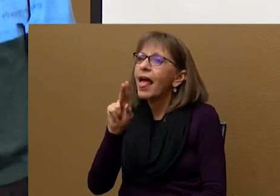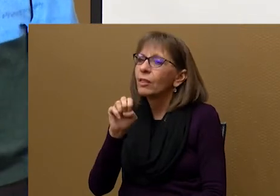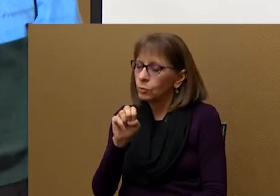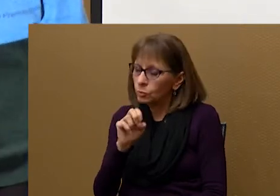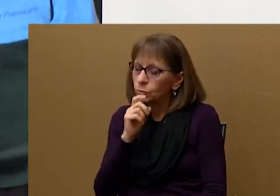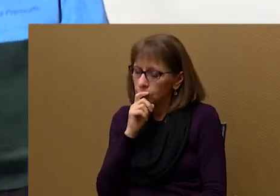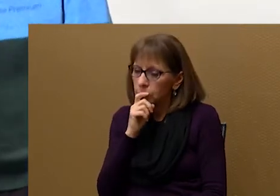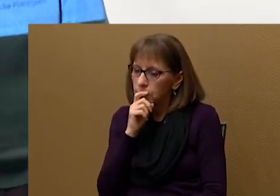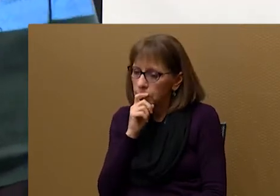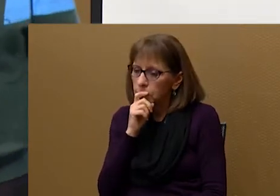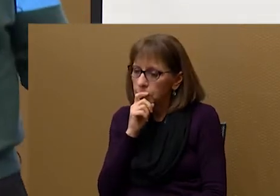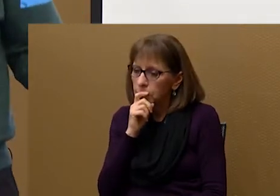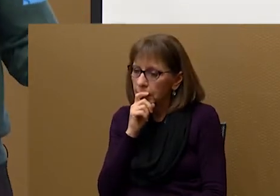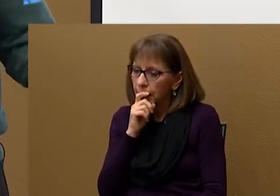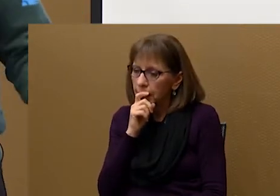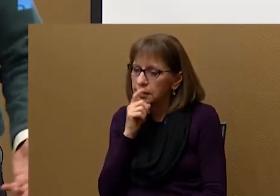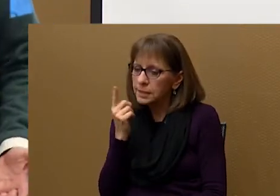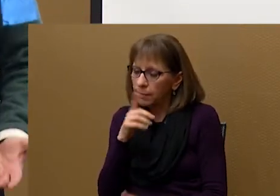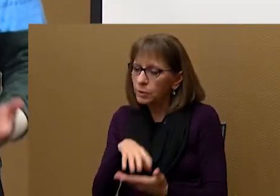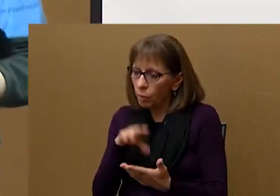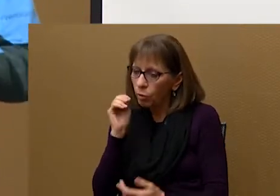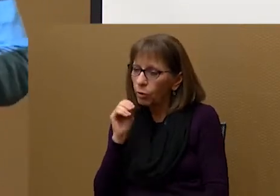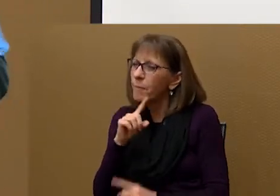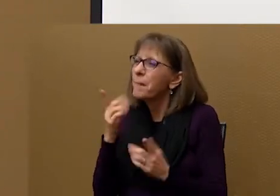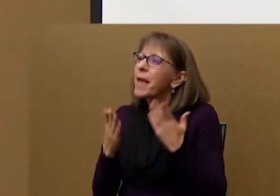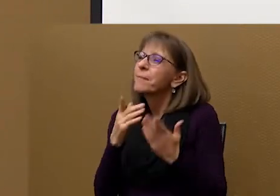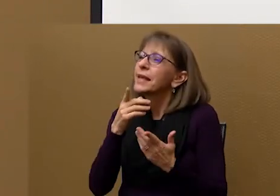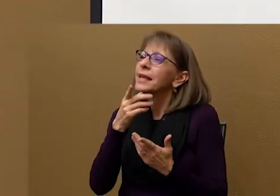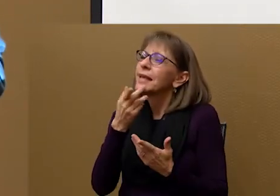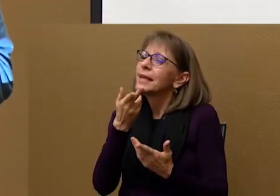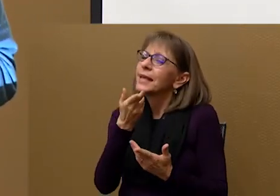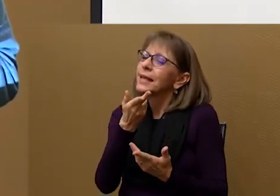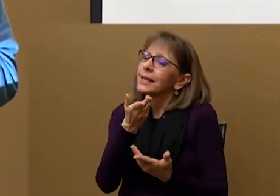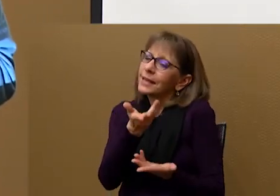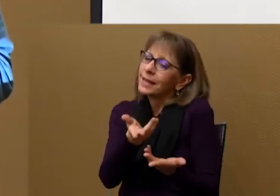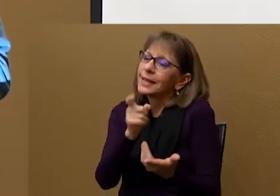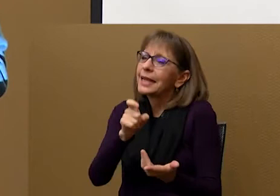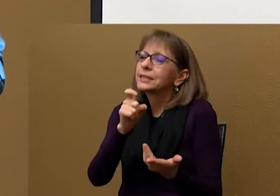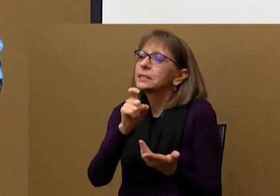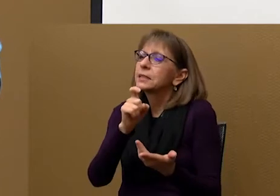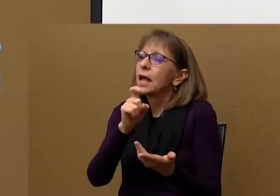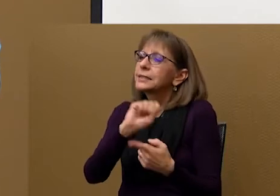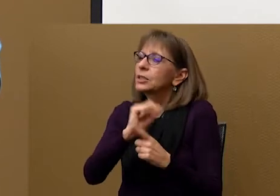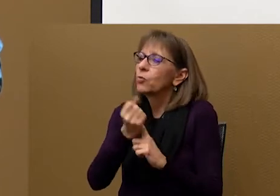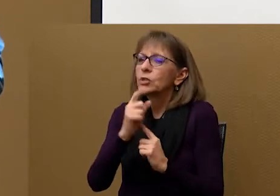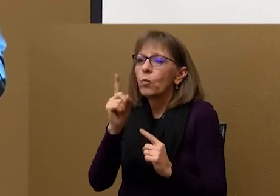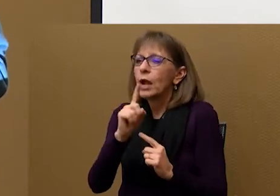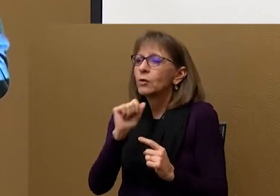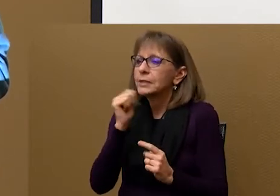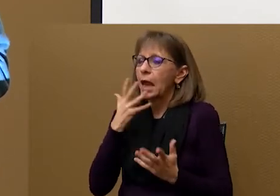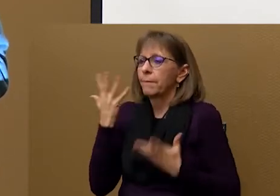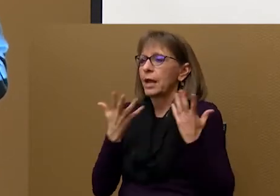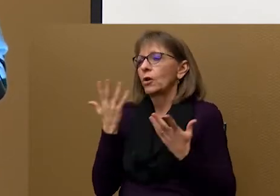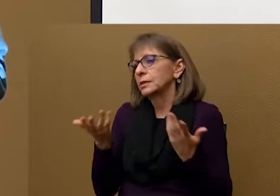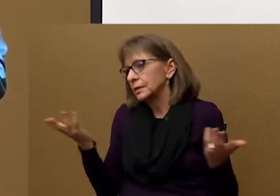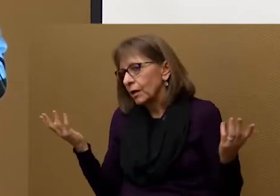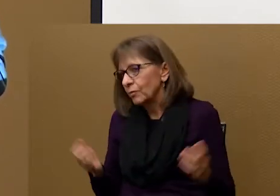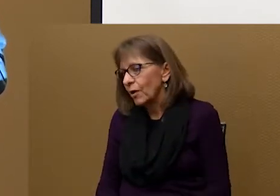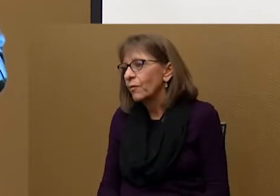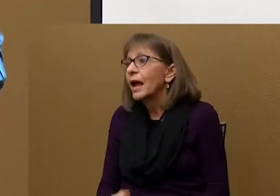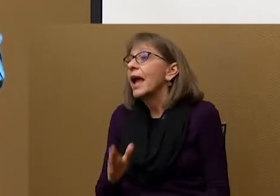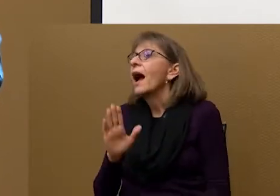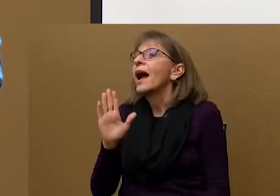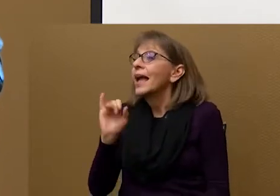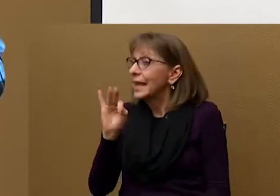he's not embarrassed. You know, so I don't know. Again, this is one deaf child, if it's the case,